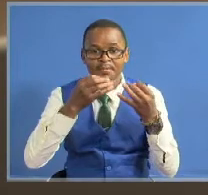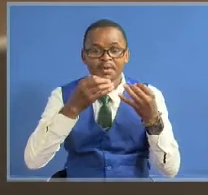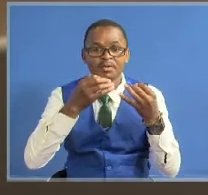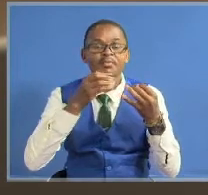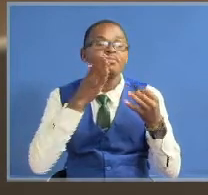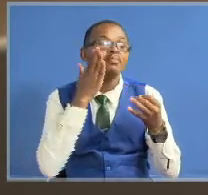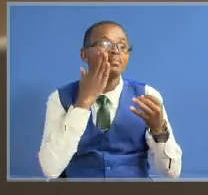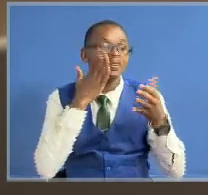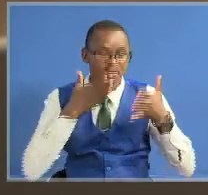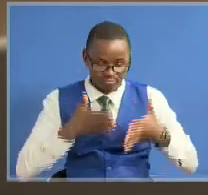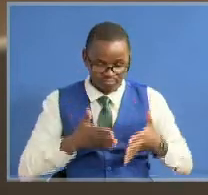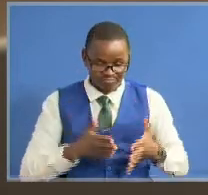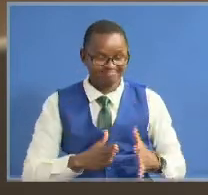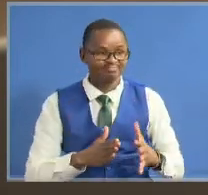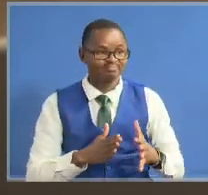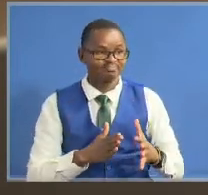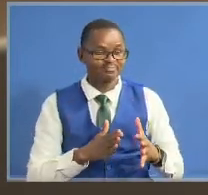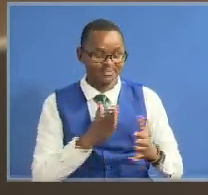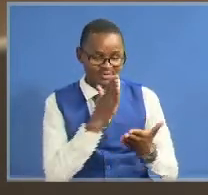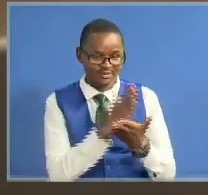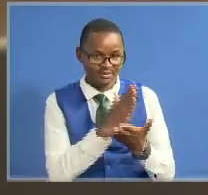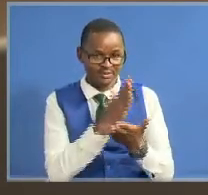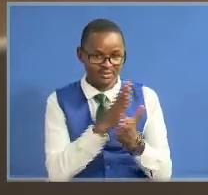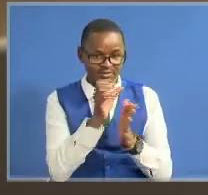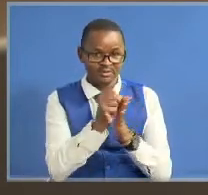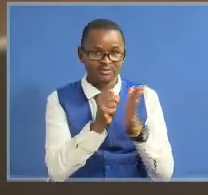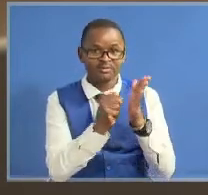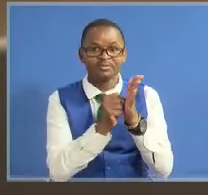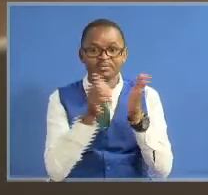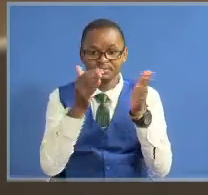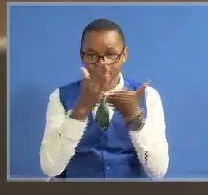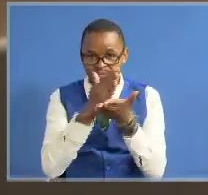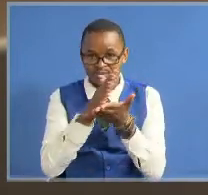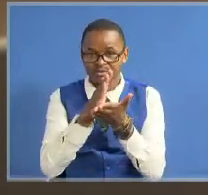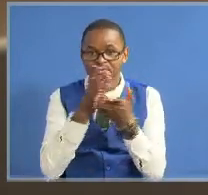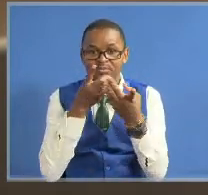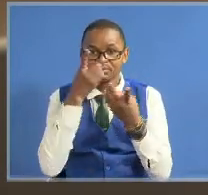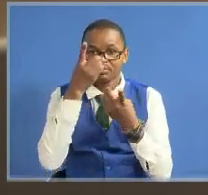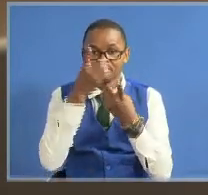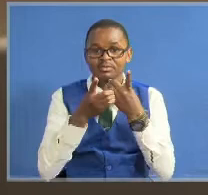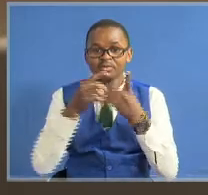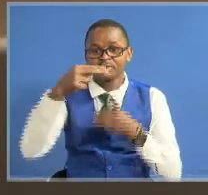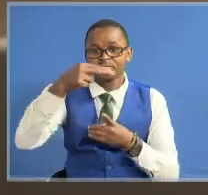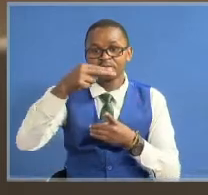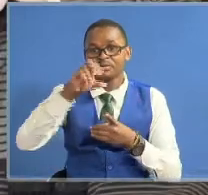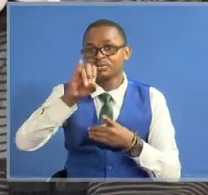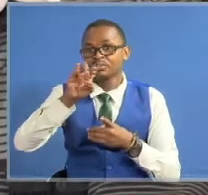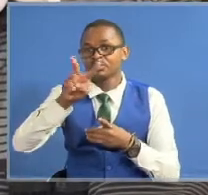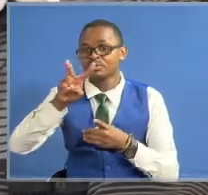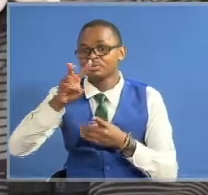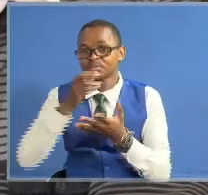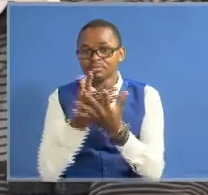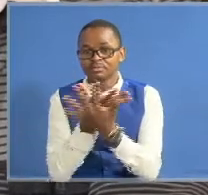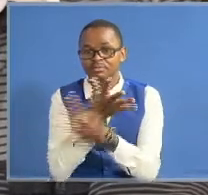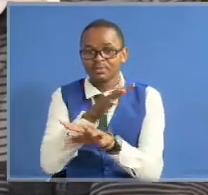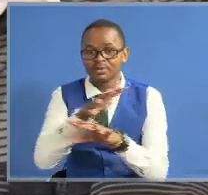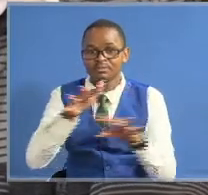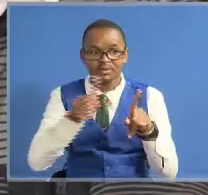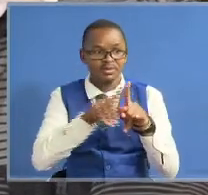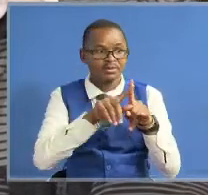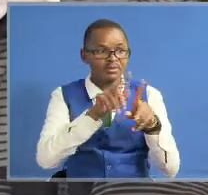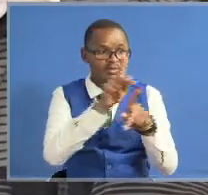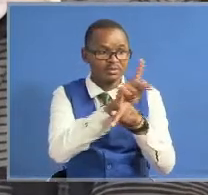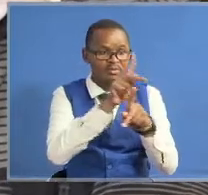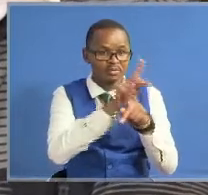mother-child transmission. They form the real and the subjective part of a discussion on the state of HIV spread, awareness and